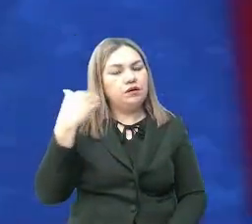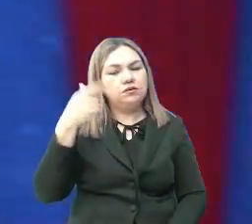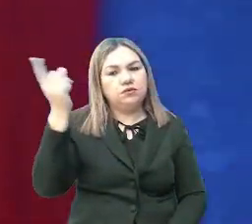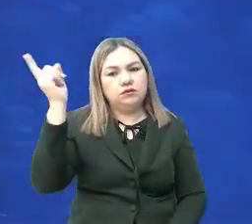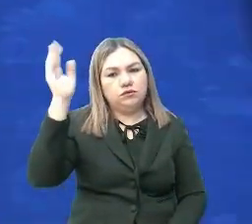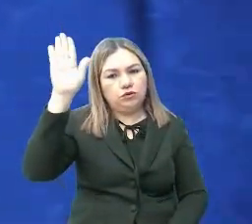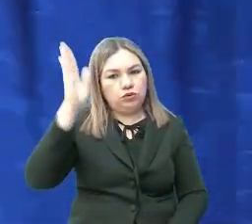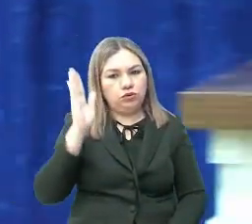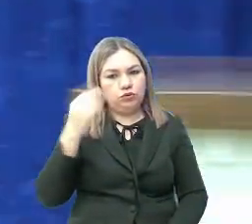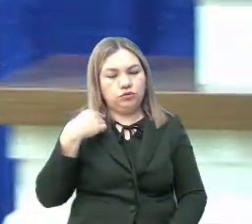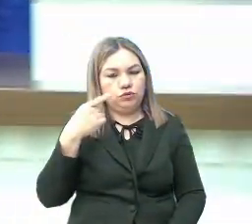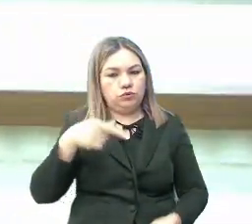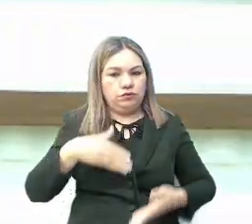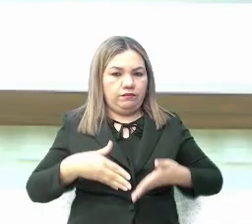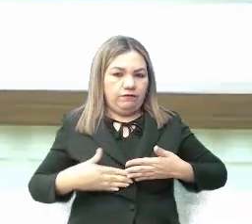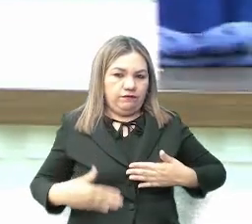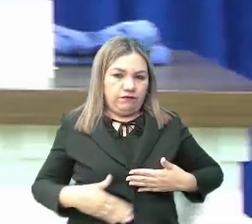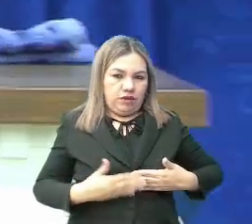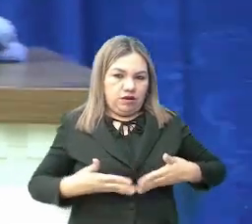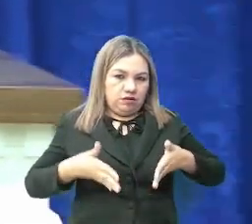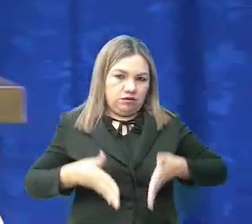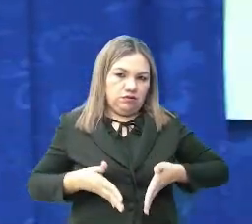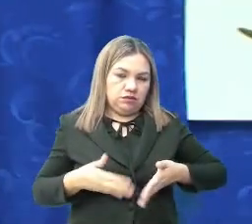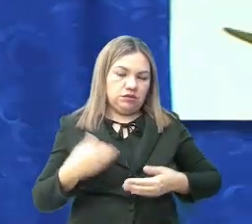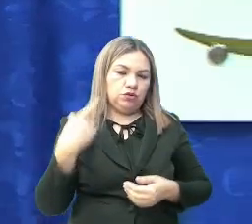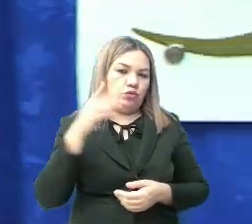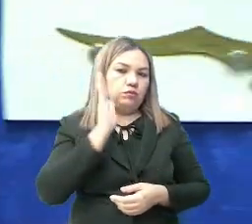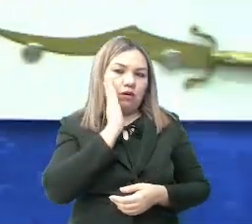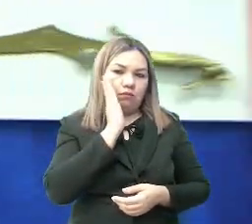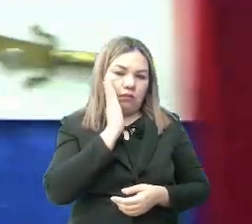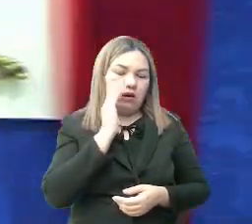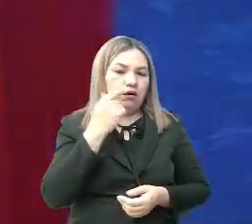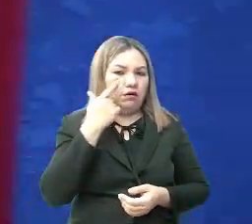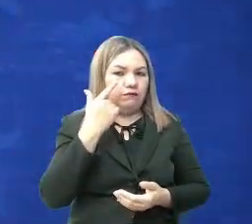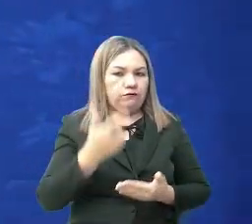before God has put you in the womb of your father, of your mother,